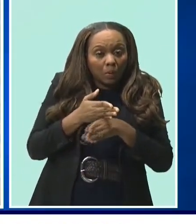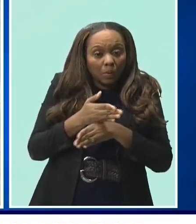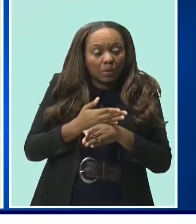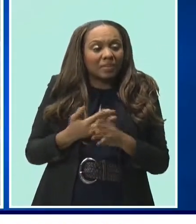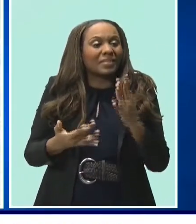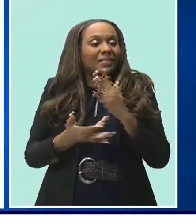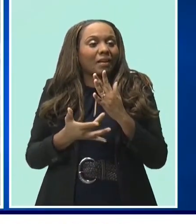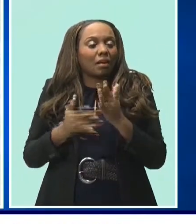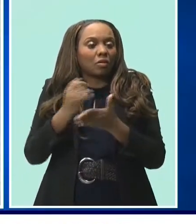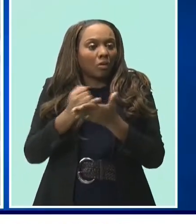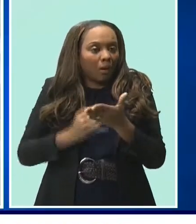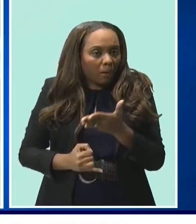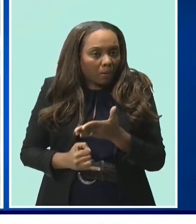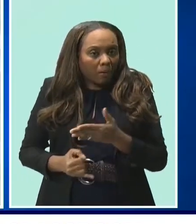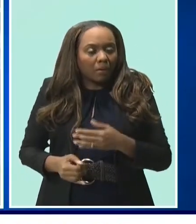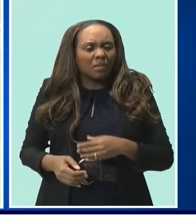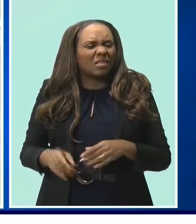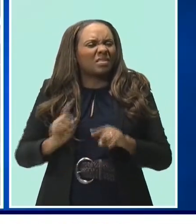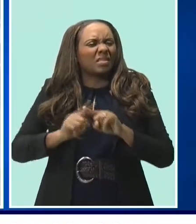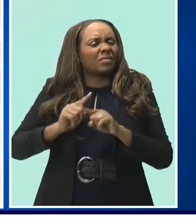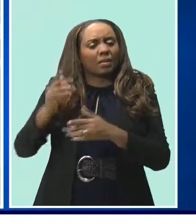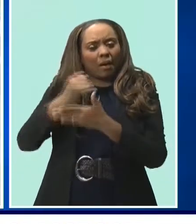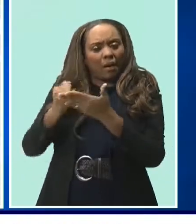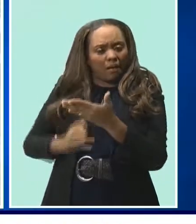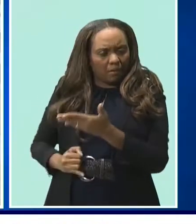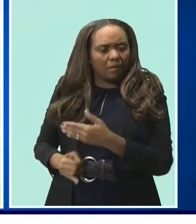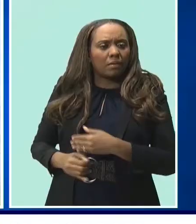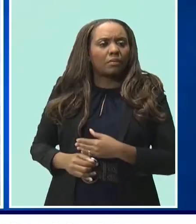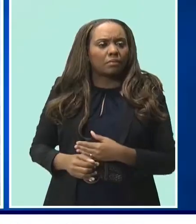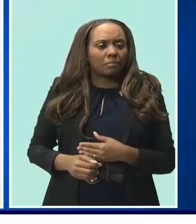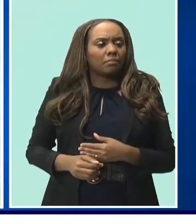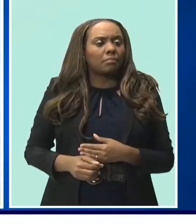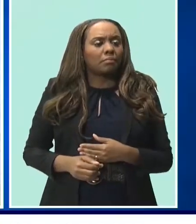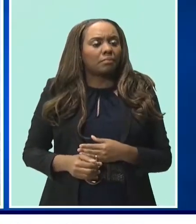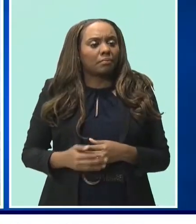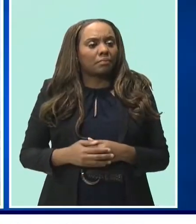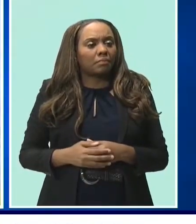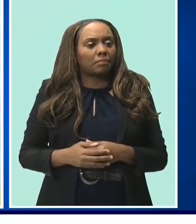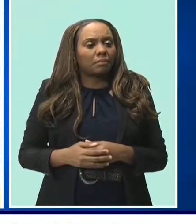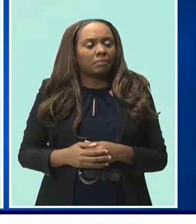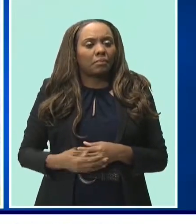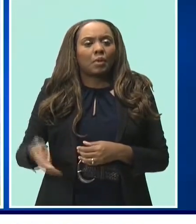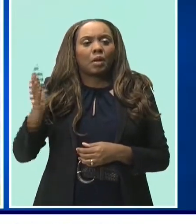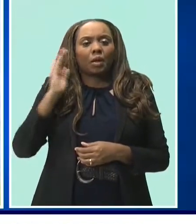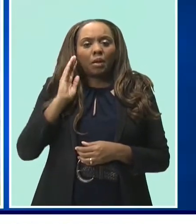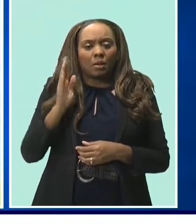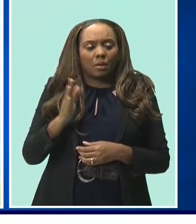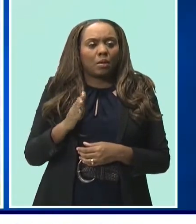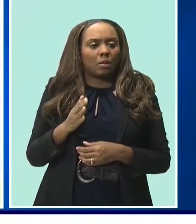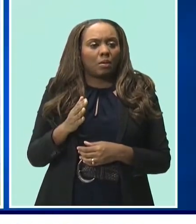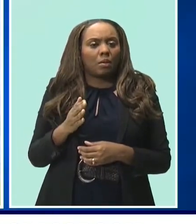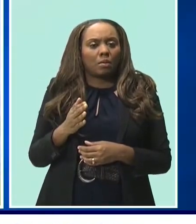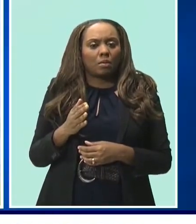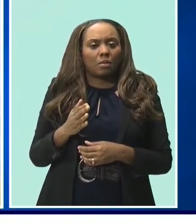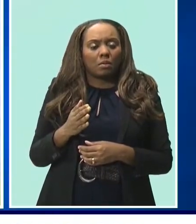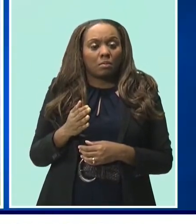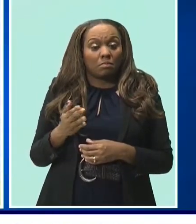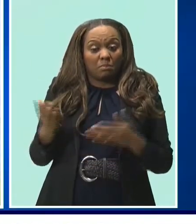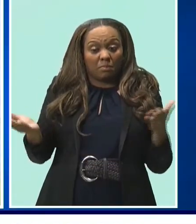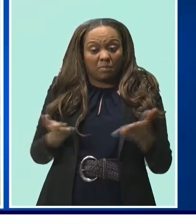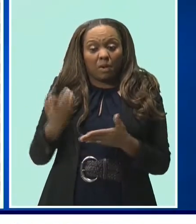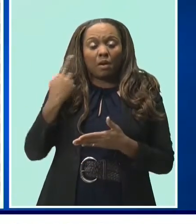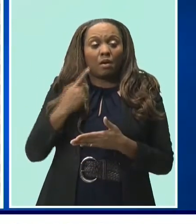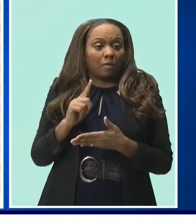we also have some students who will be doing art. So those are the areas that we will be completing in the next couple of weeks. Right now I'm